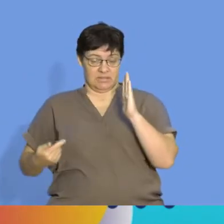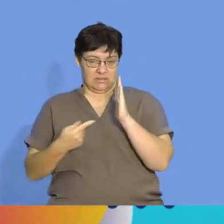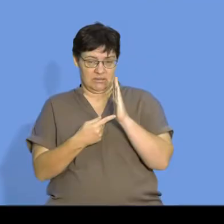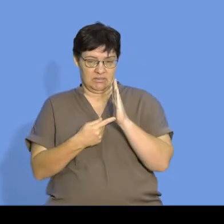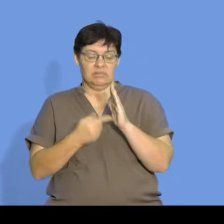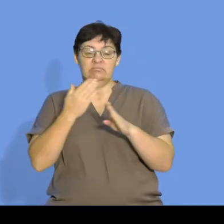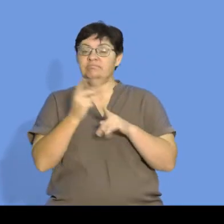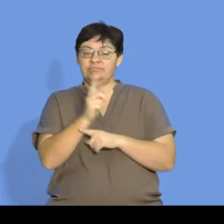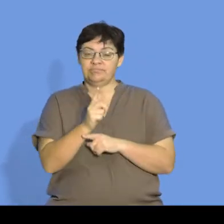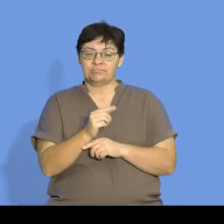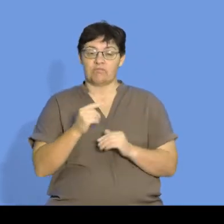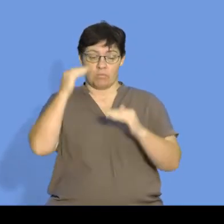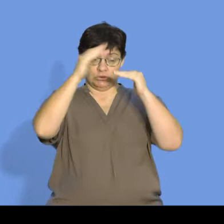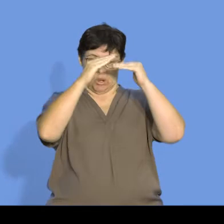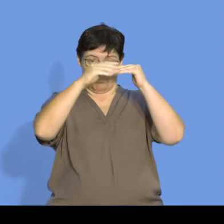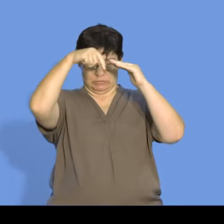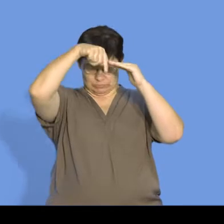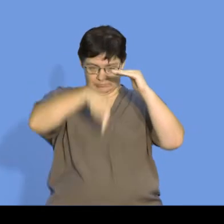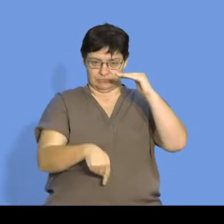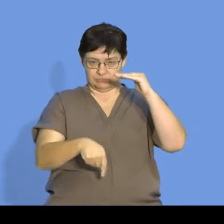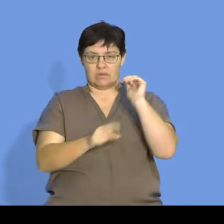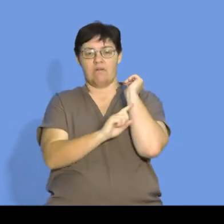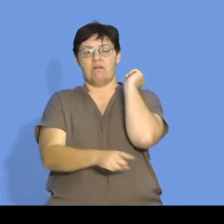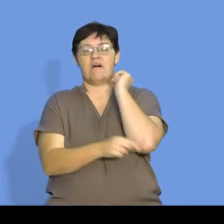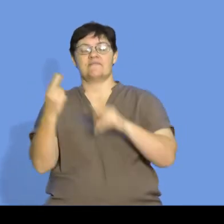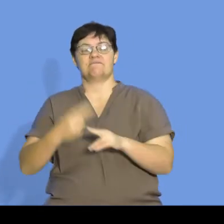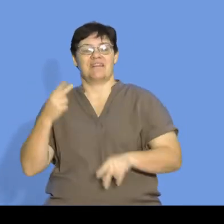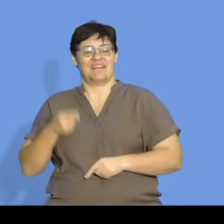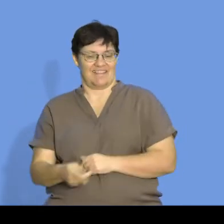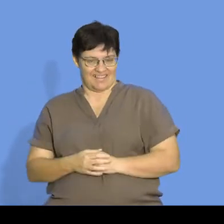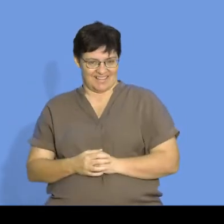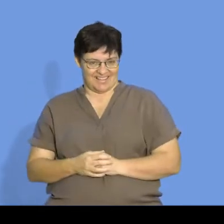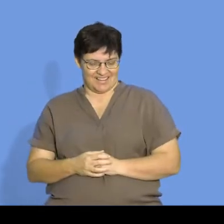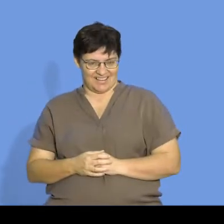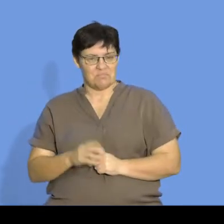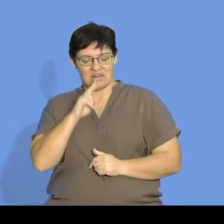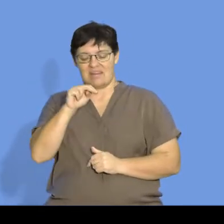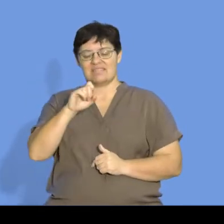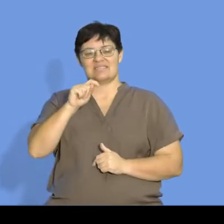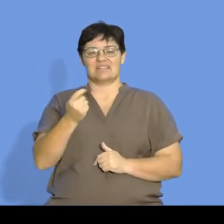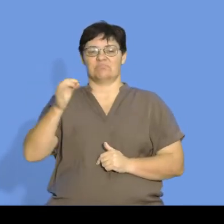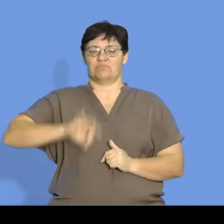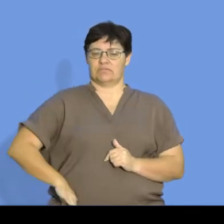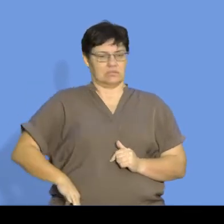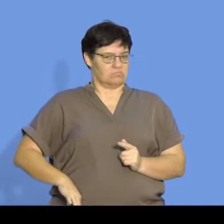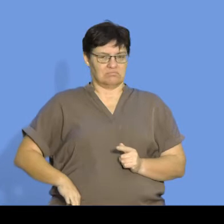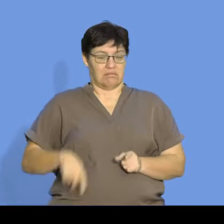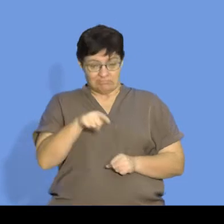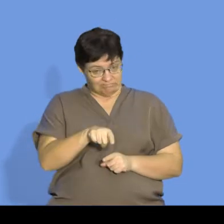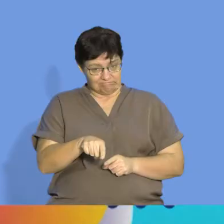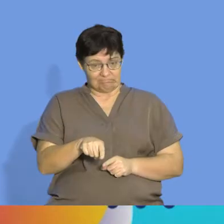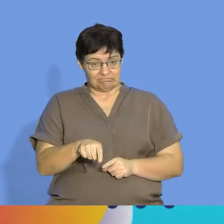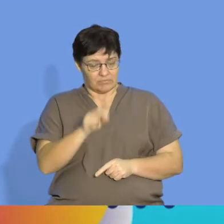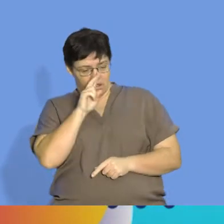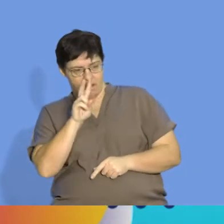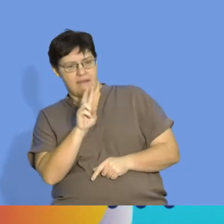from the top of your income statement to the bottom to your final answer, which is your net profit. But in this case here,